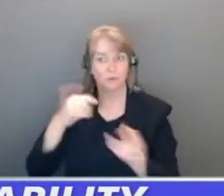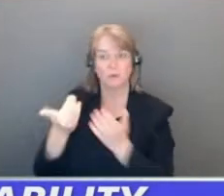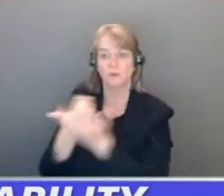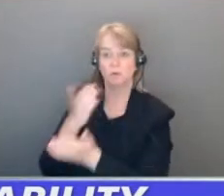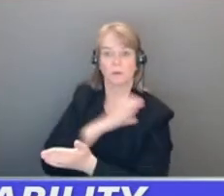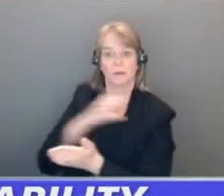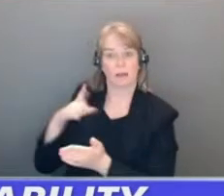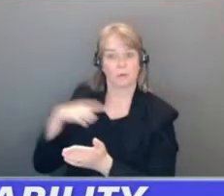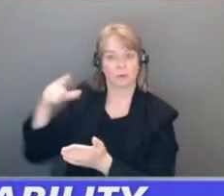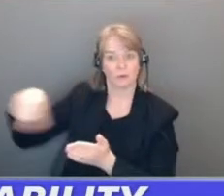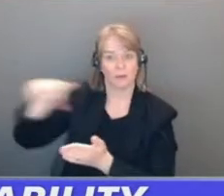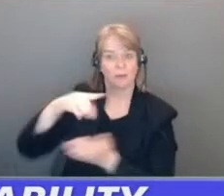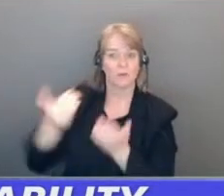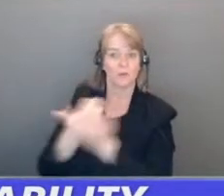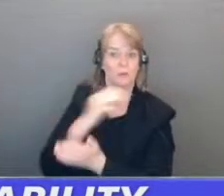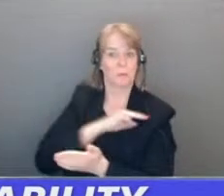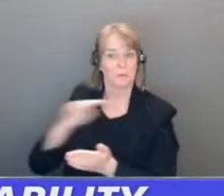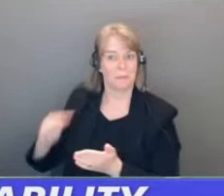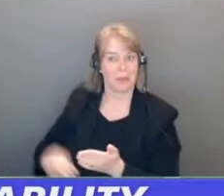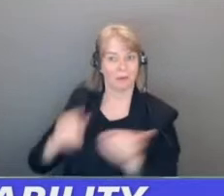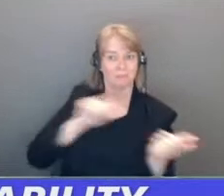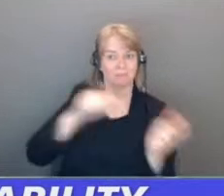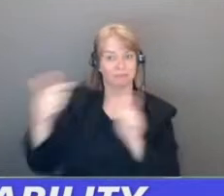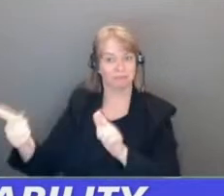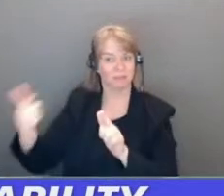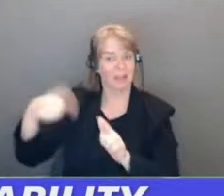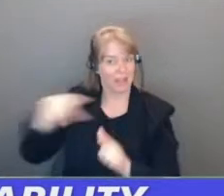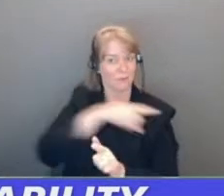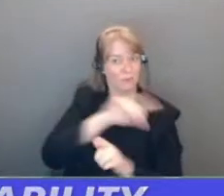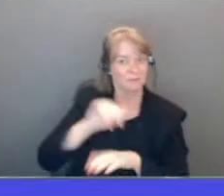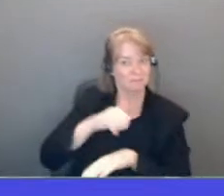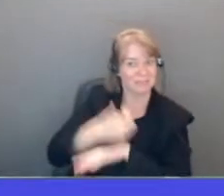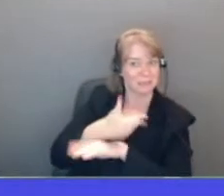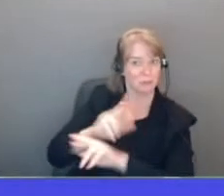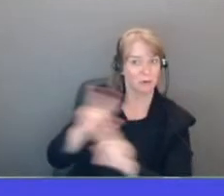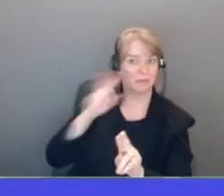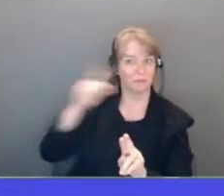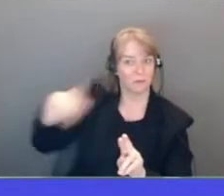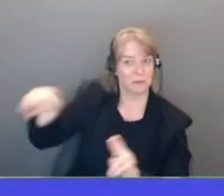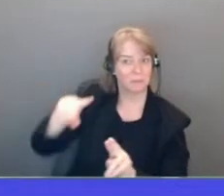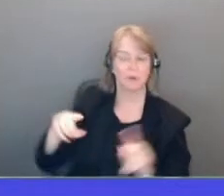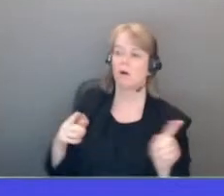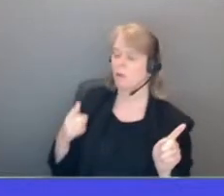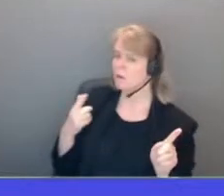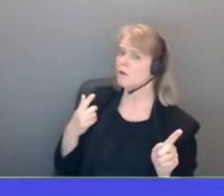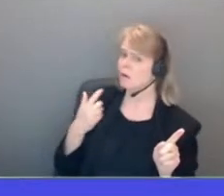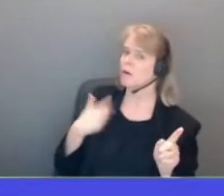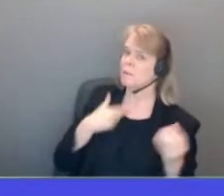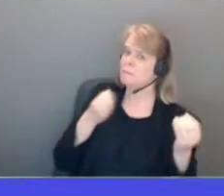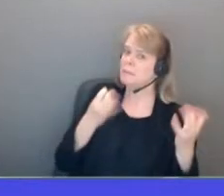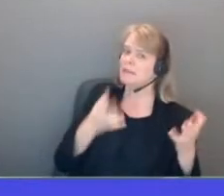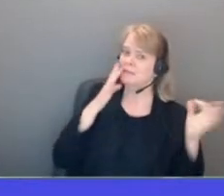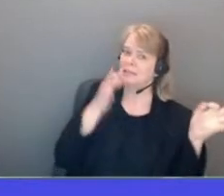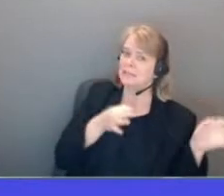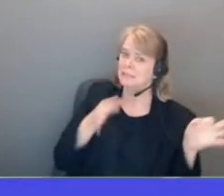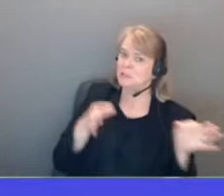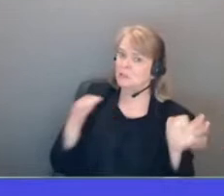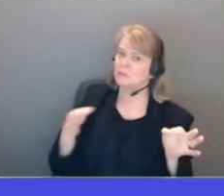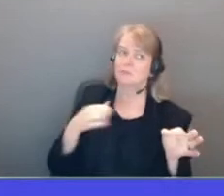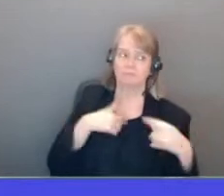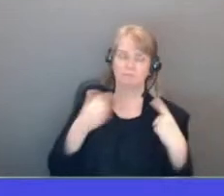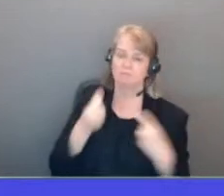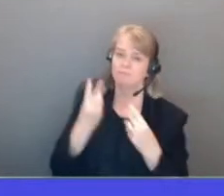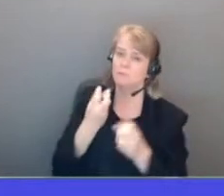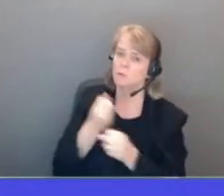term? Well, I think we've done a lot of the heavy lifting, and we've made some of the tough decisions over the course of the last several years.